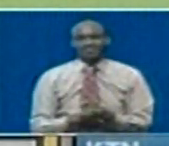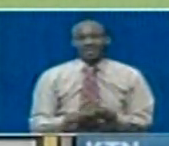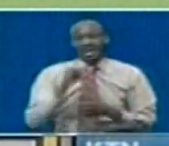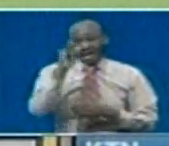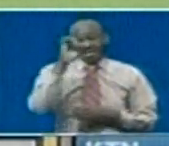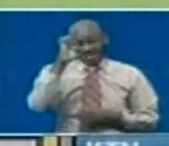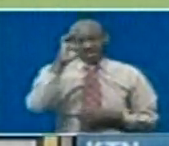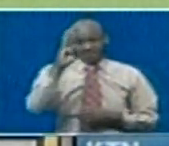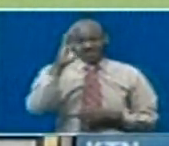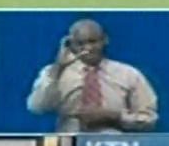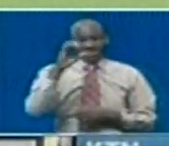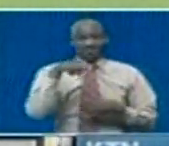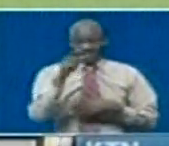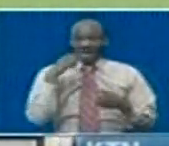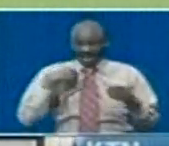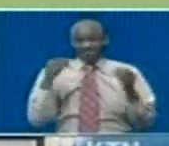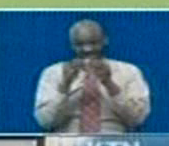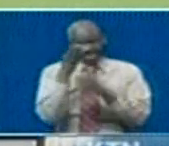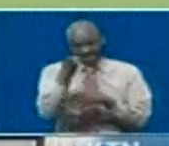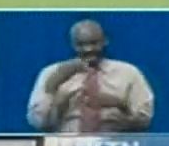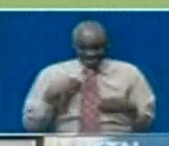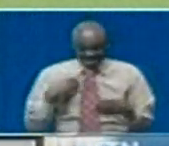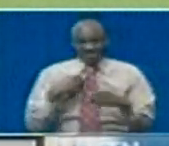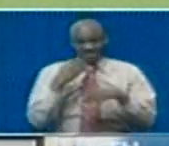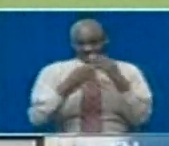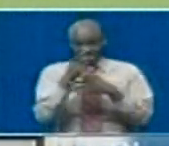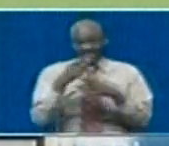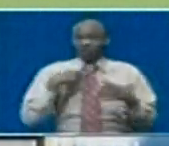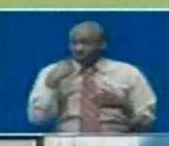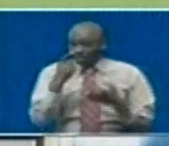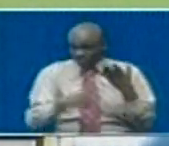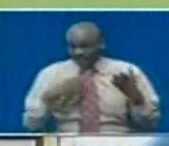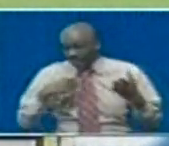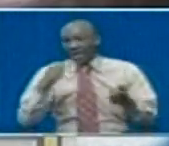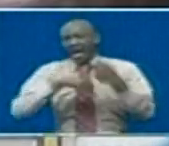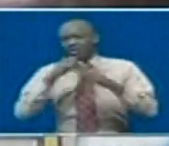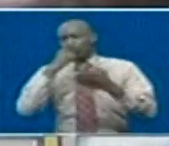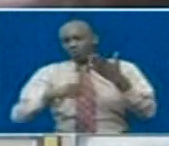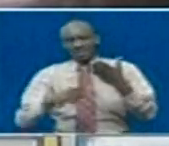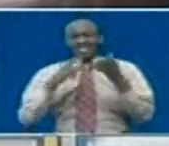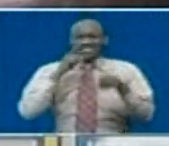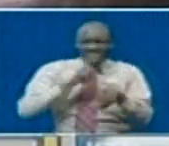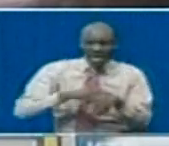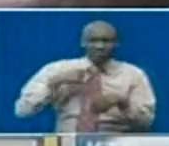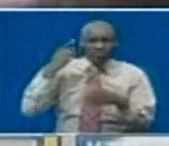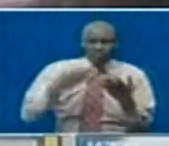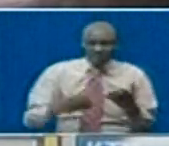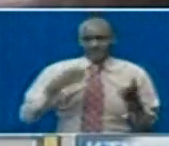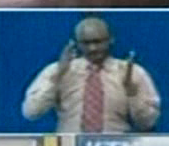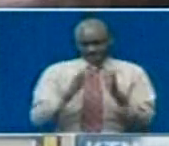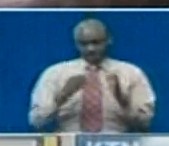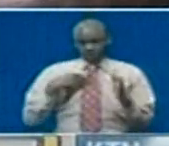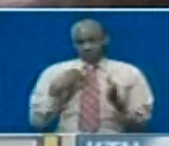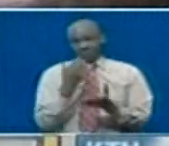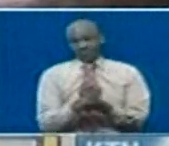IEBC commissioners held a crisis meeting at Anniversary Towers to brainstorm on the next course of action after Joachim Kamere of the New Democrats